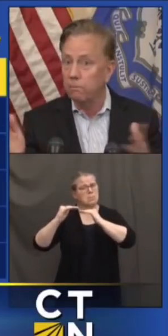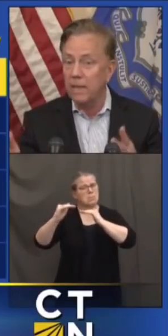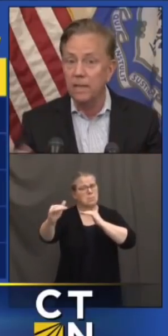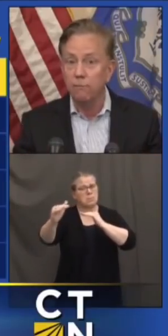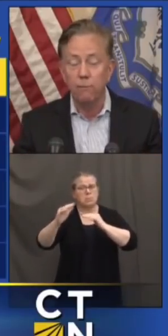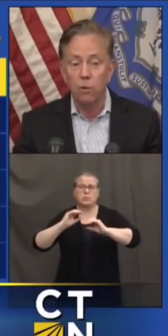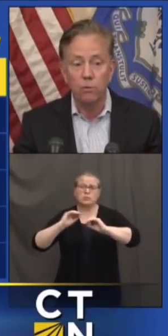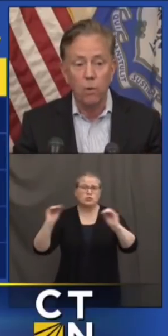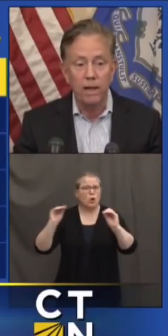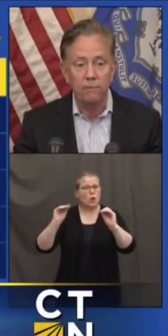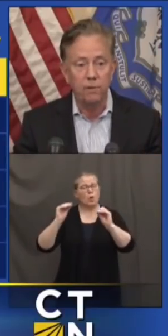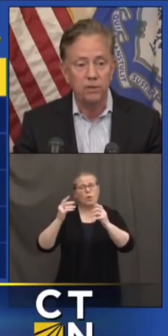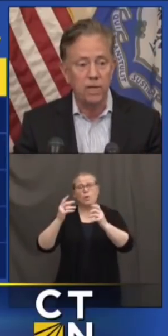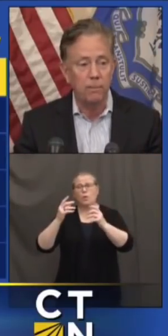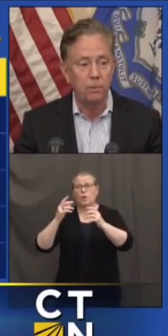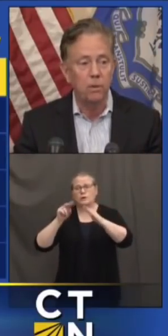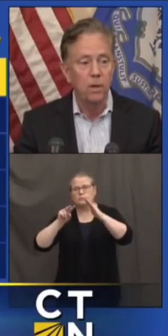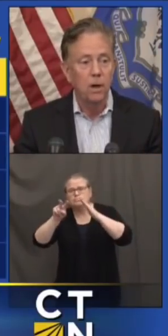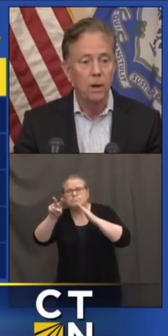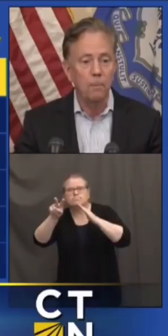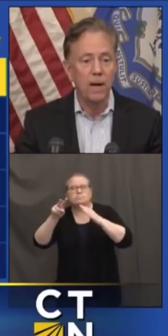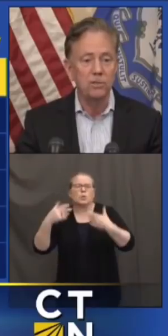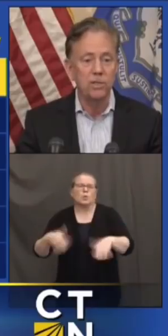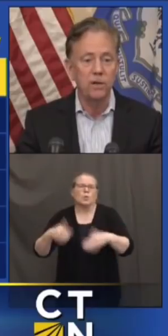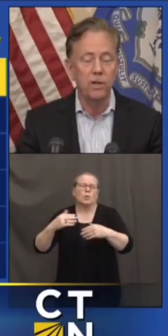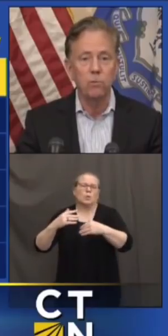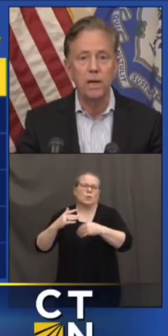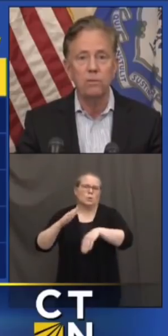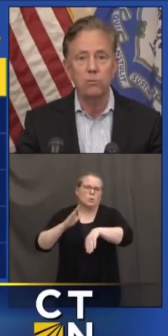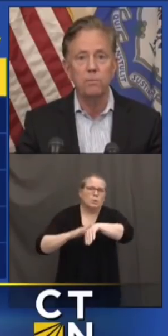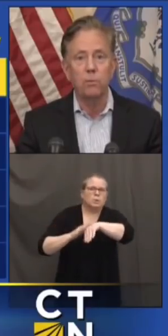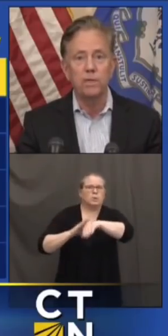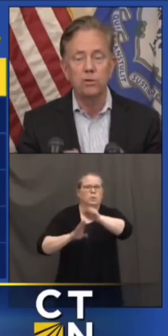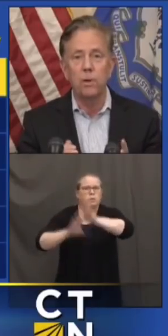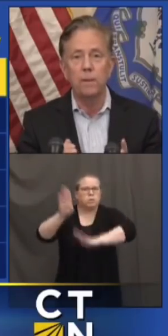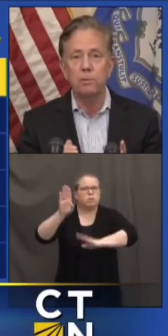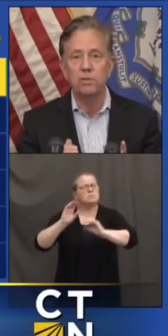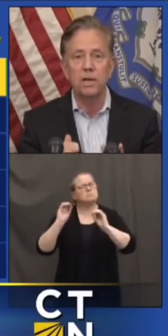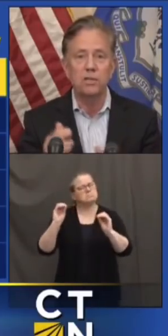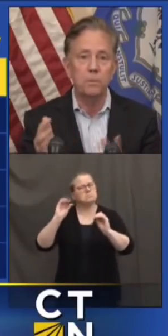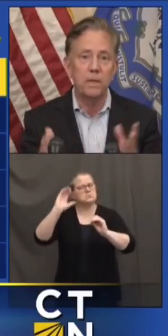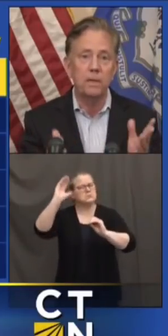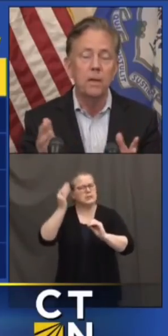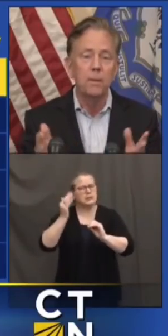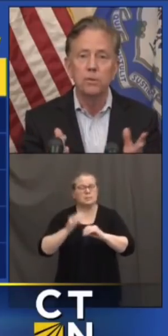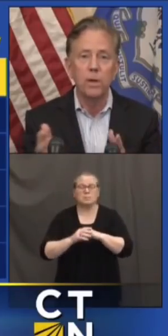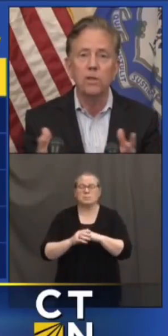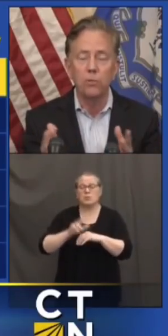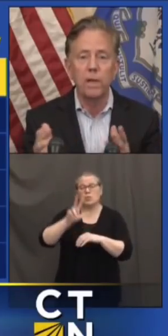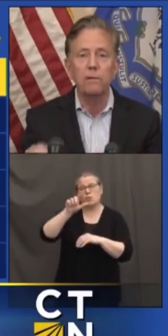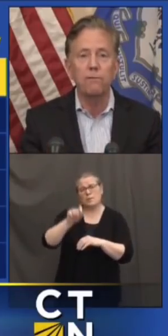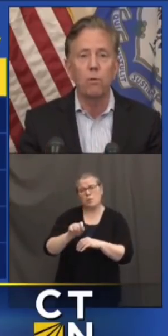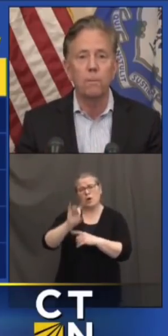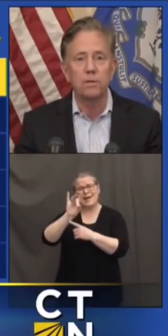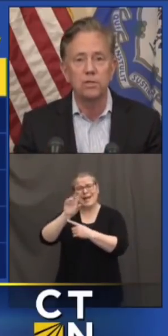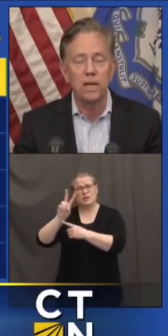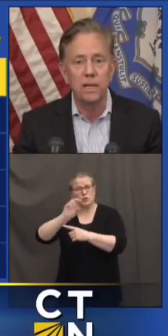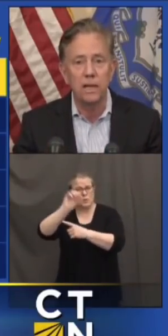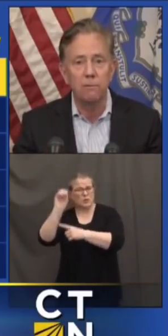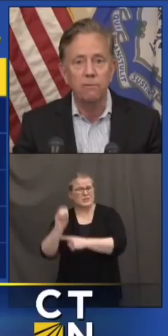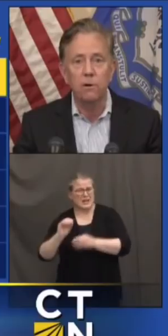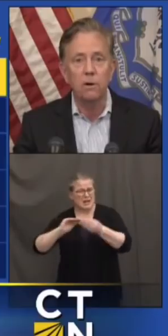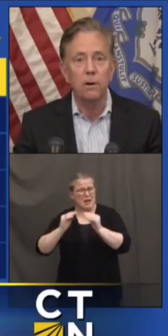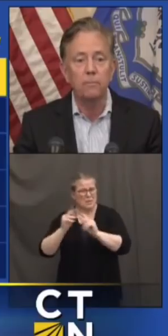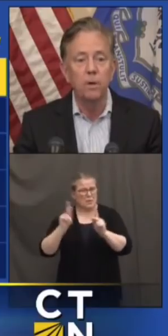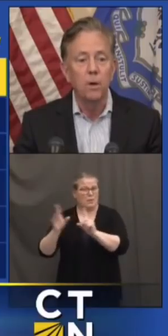No pending fourth wave, for example. Our positivity rate, 3.28%. It's been between 3 and 4%